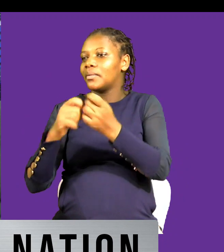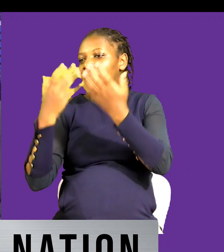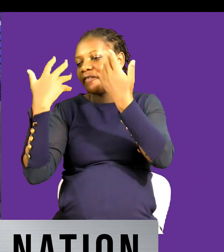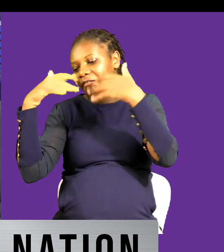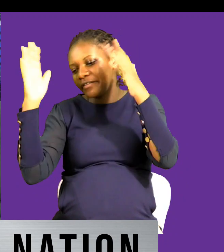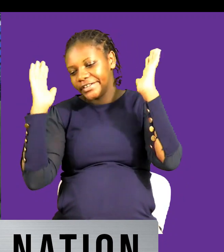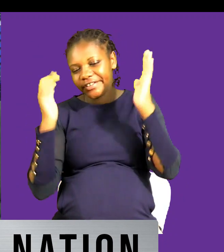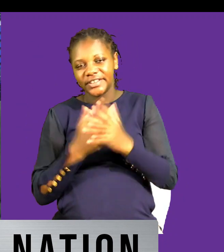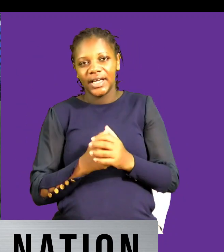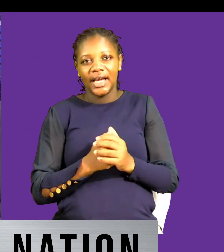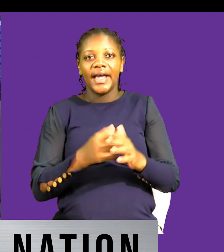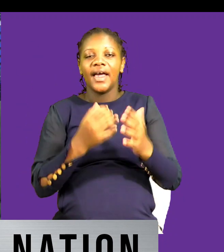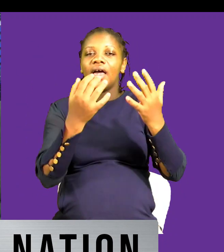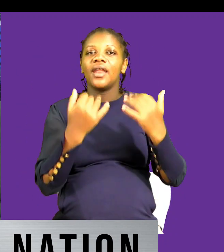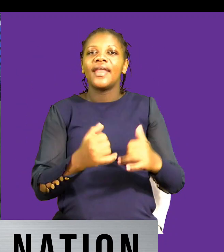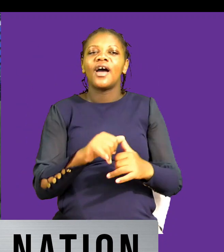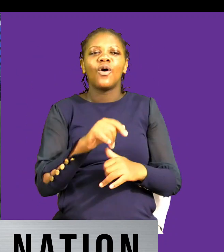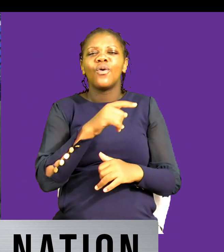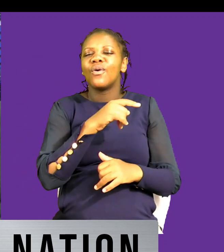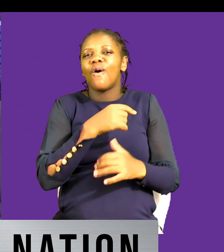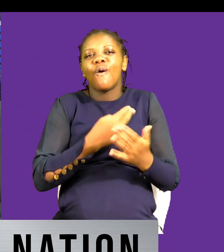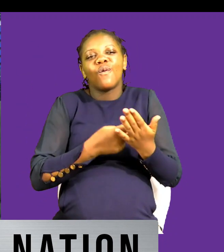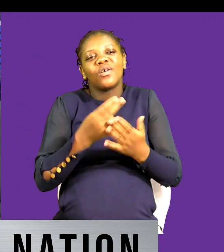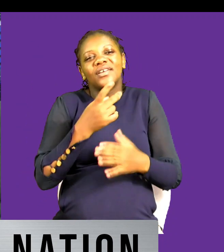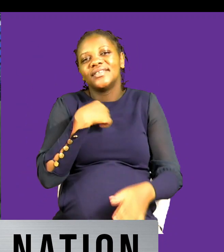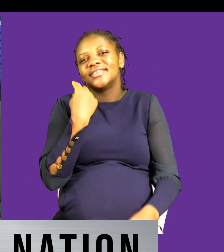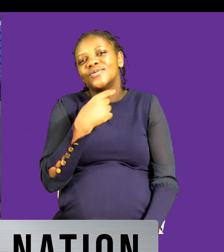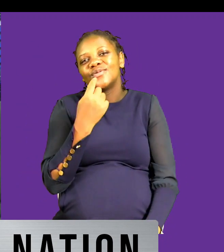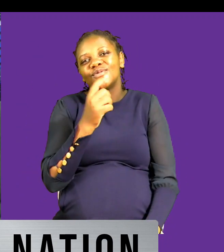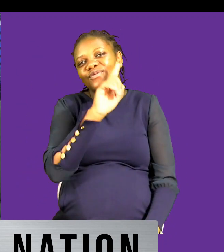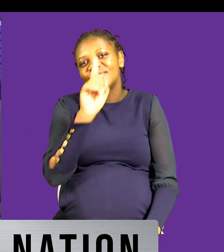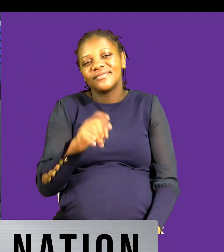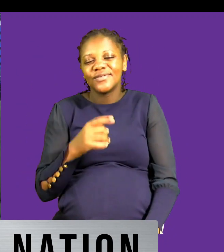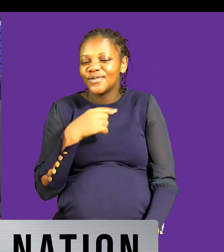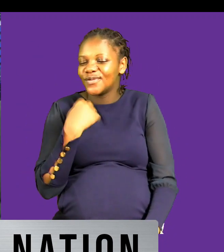So where is this genuine meter?